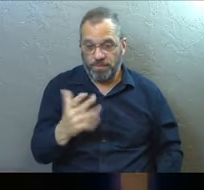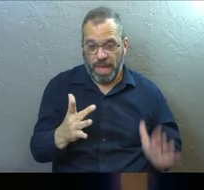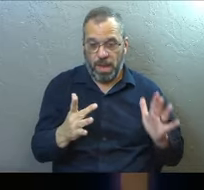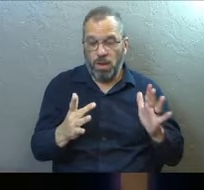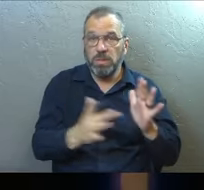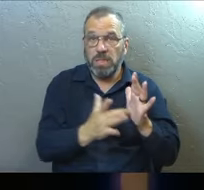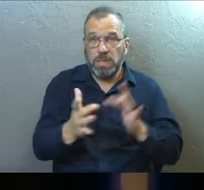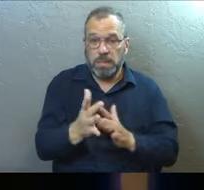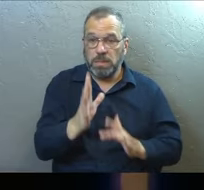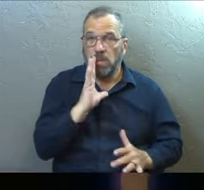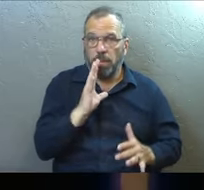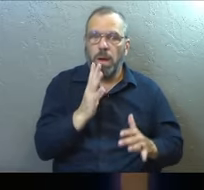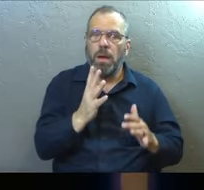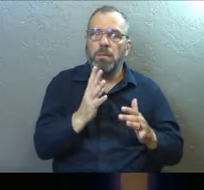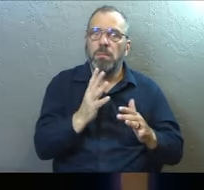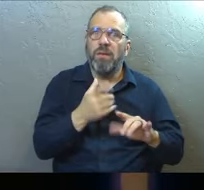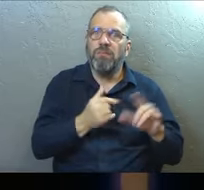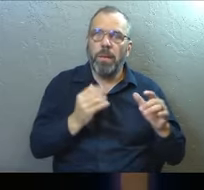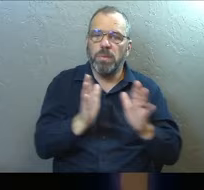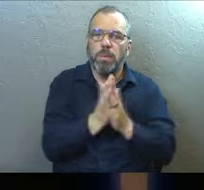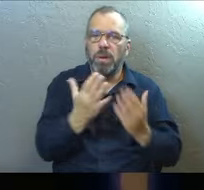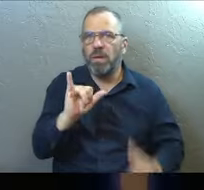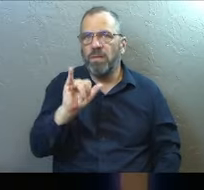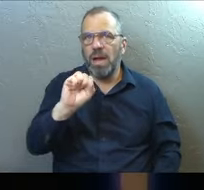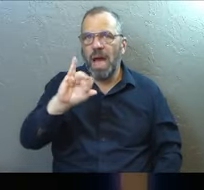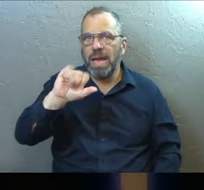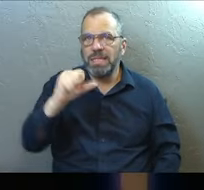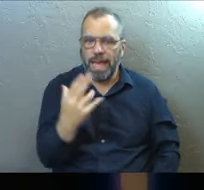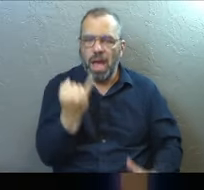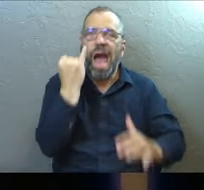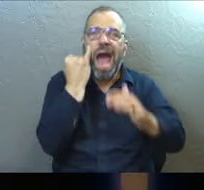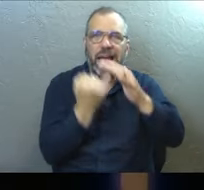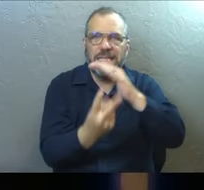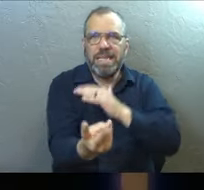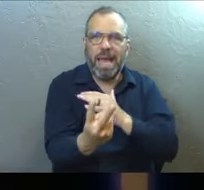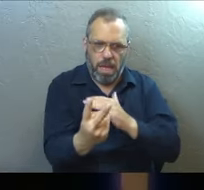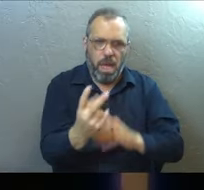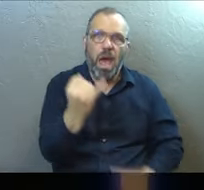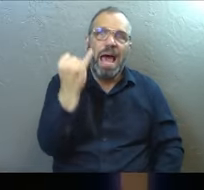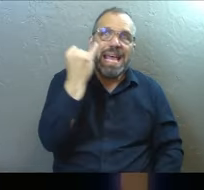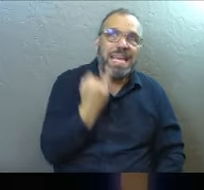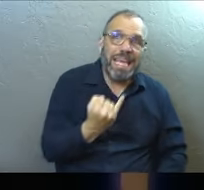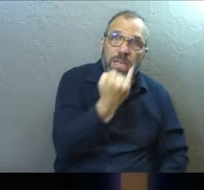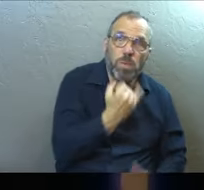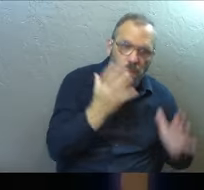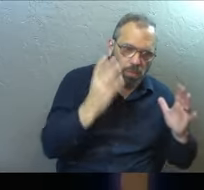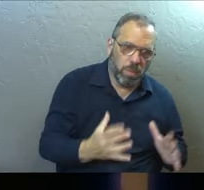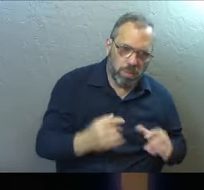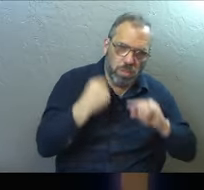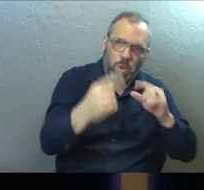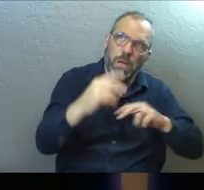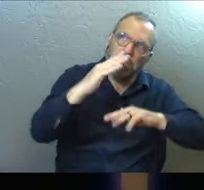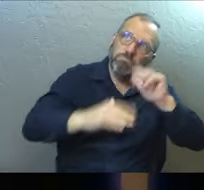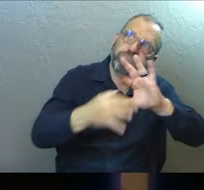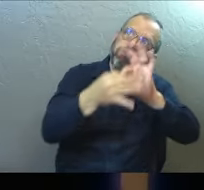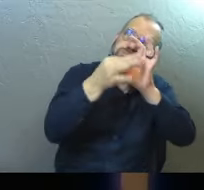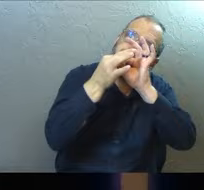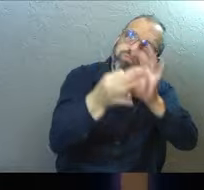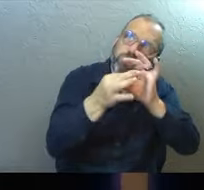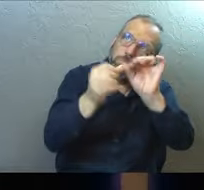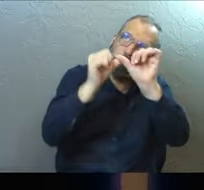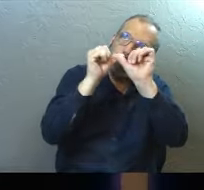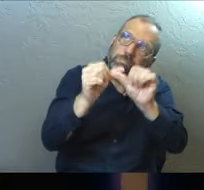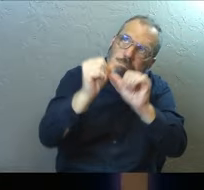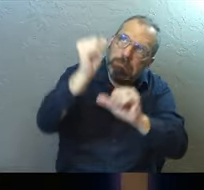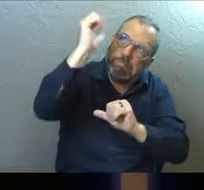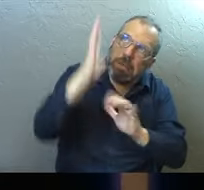the book of Isaiah, where again, the Israelites were struggling to feel close. They were struggling to build relationship and to stay